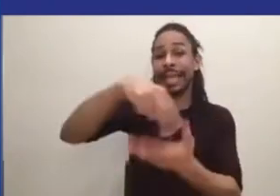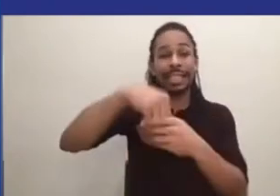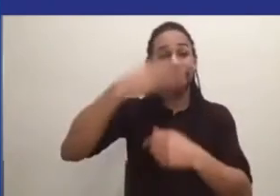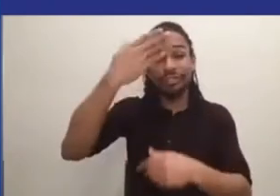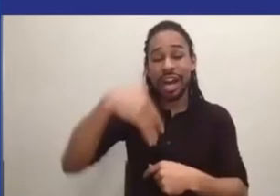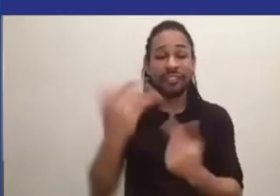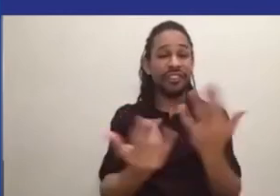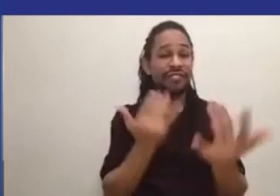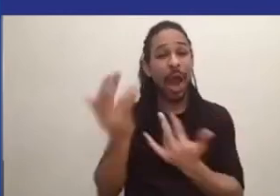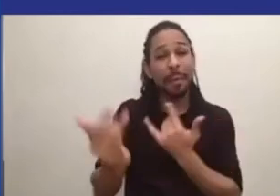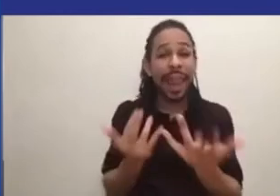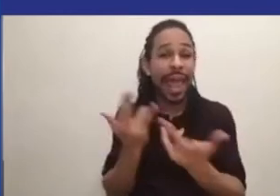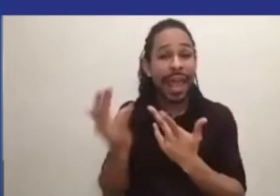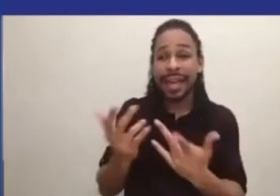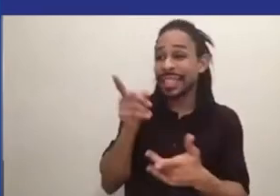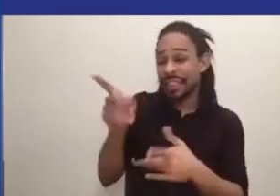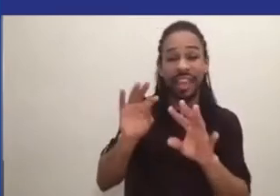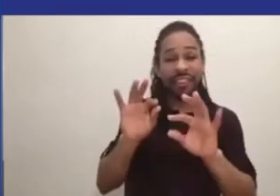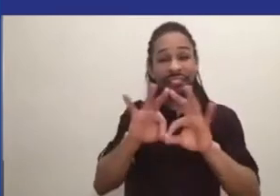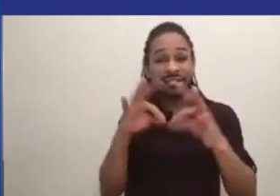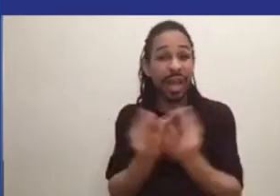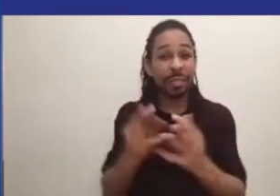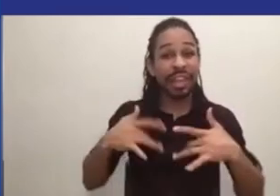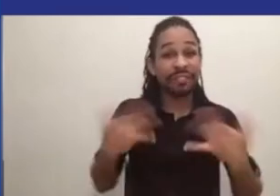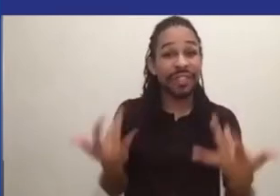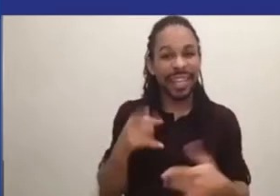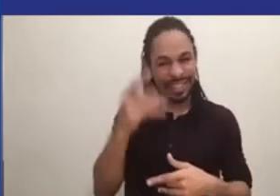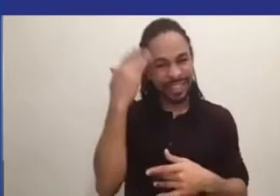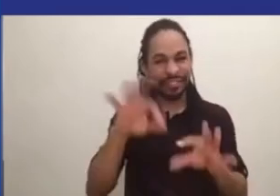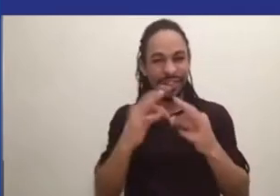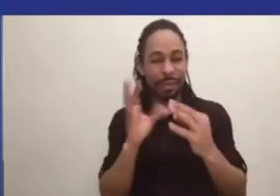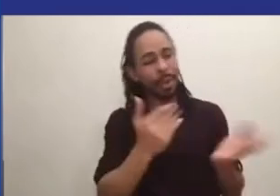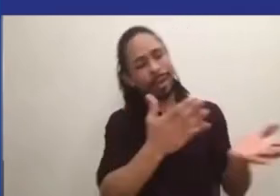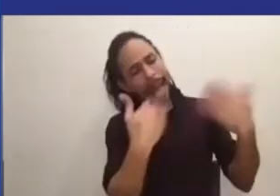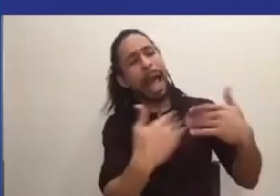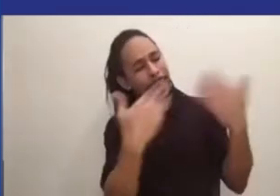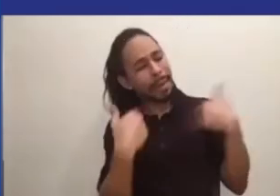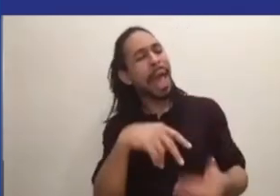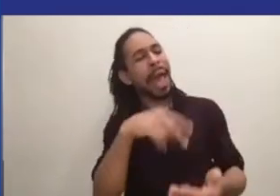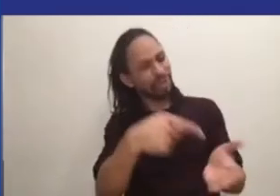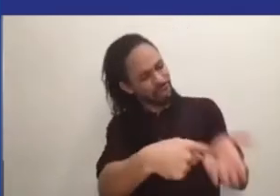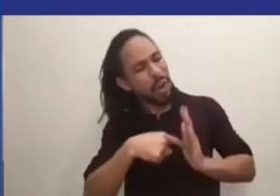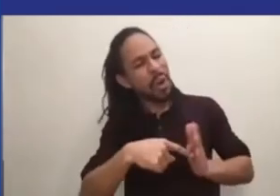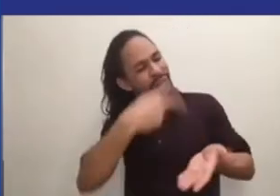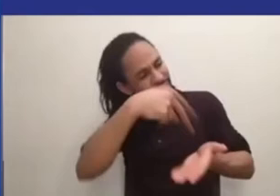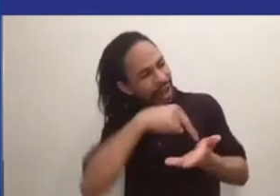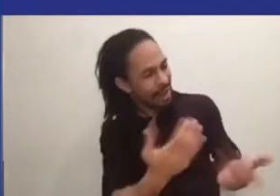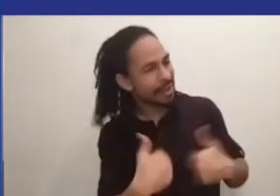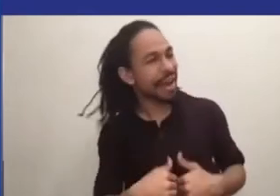at the family events. It was like, come on, get out here and show me this dance. And then how that's all